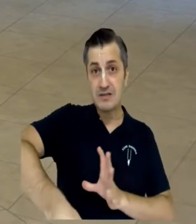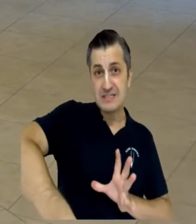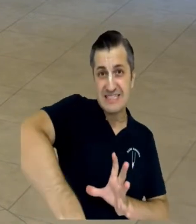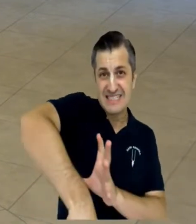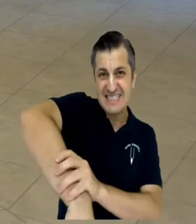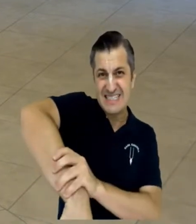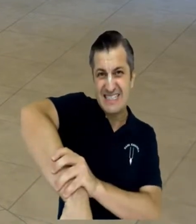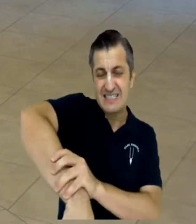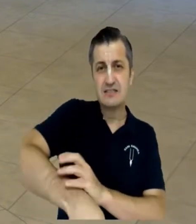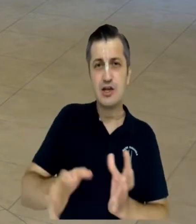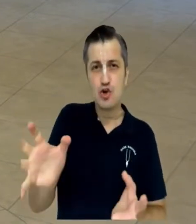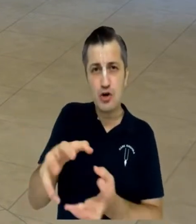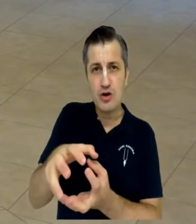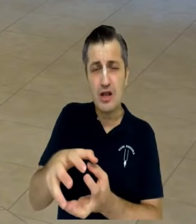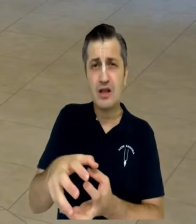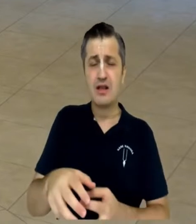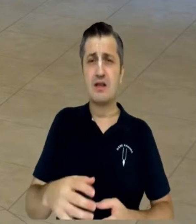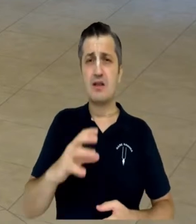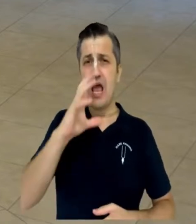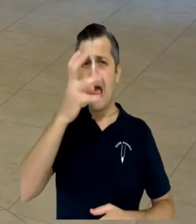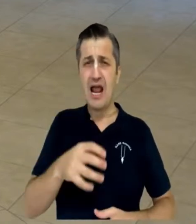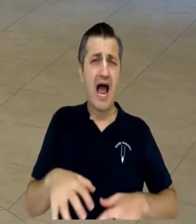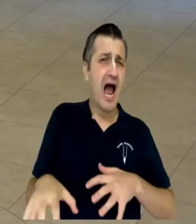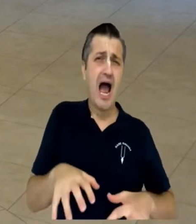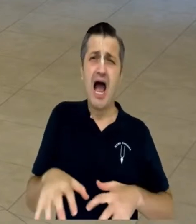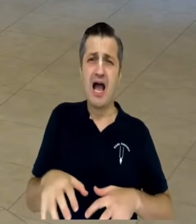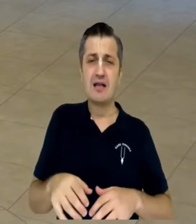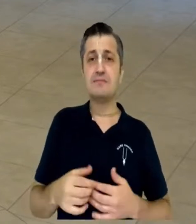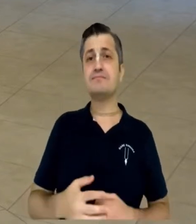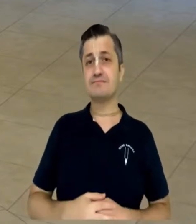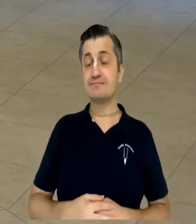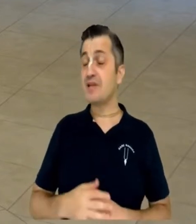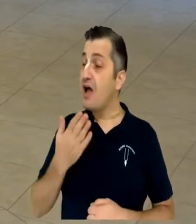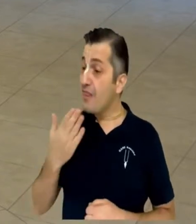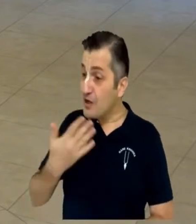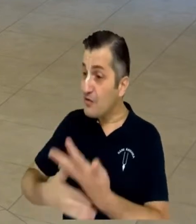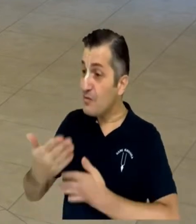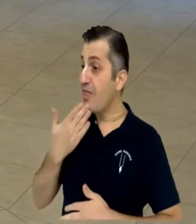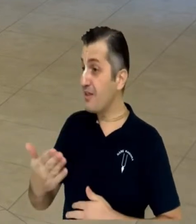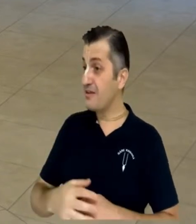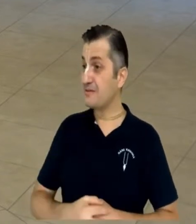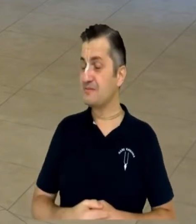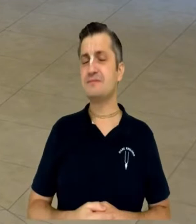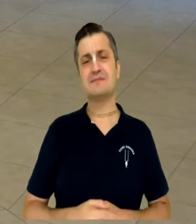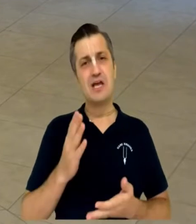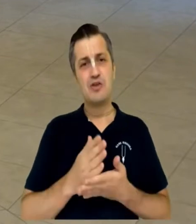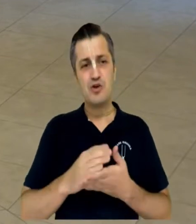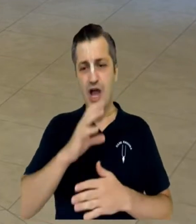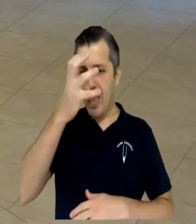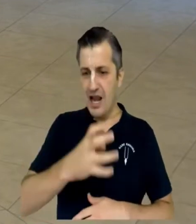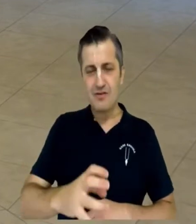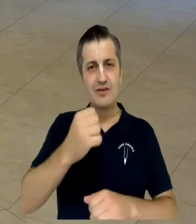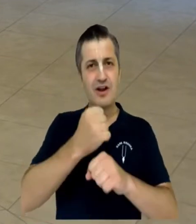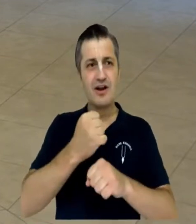river, right? He was like, it was mainly about for sense gratification. He wanted to enjoy, and he didn't really think of Krishna. But then later on, he remembered Krishna. So that was